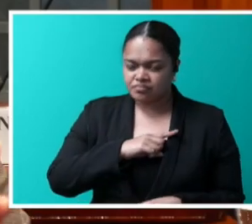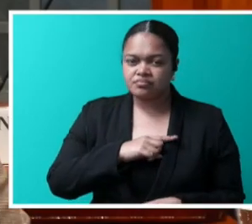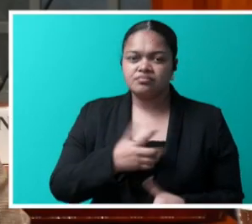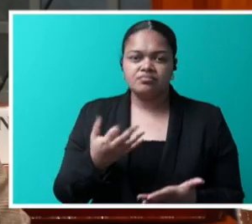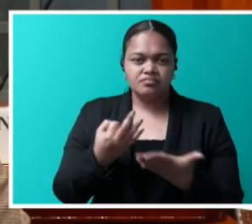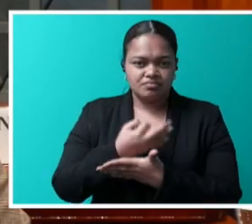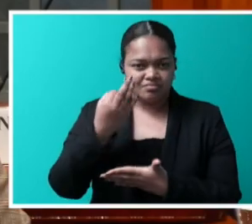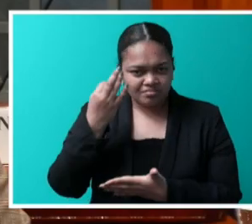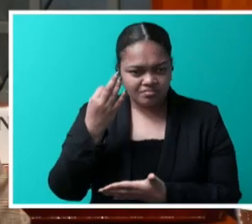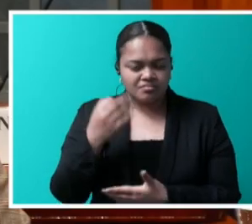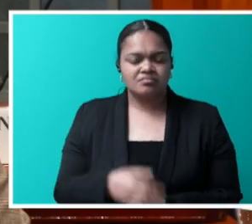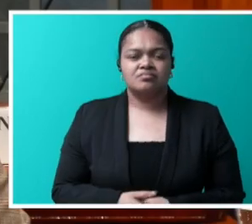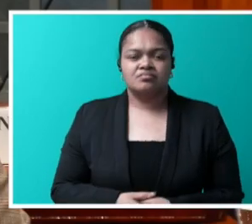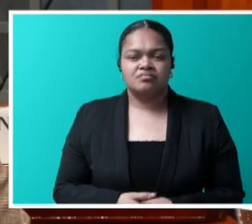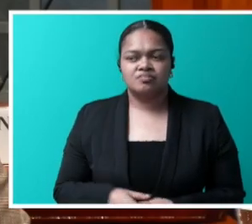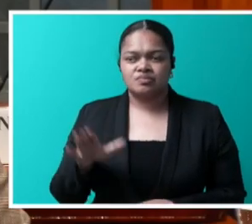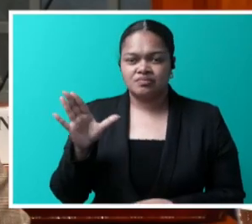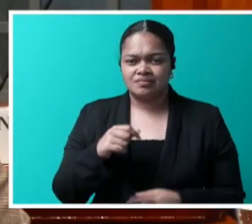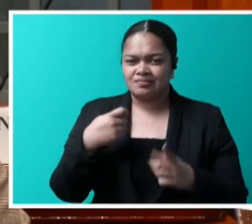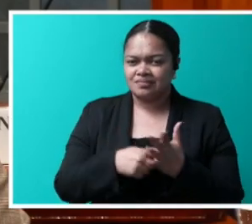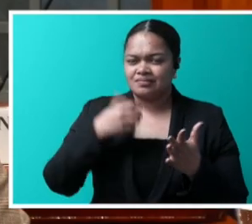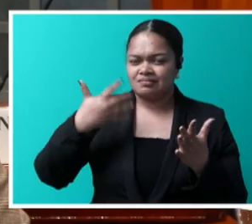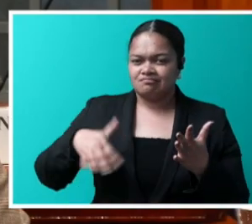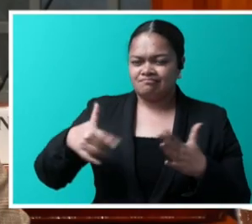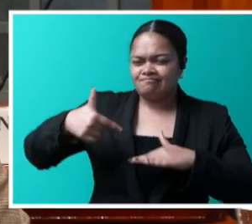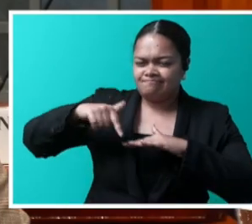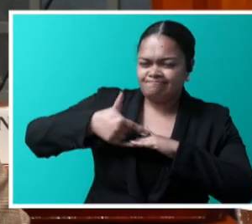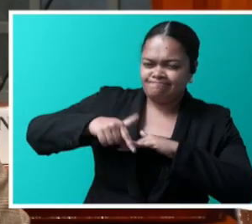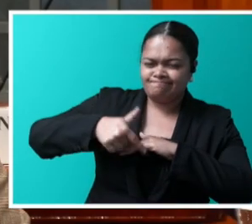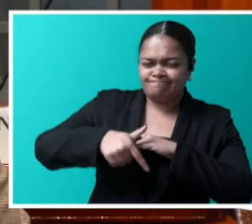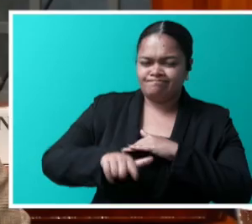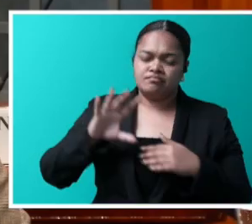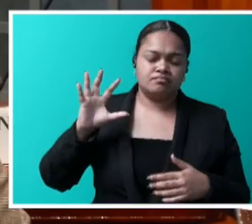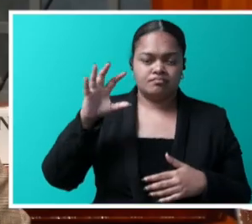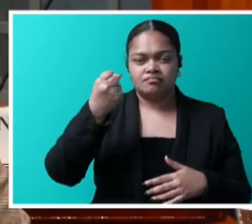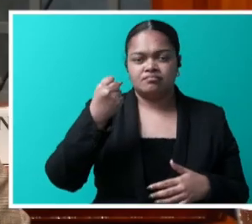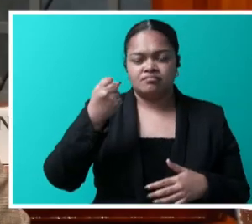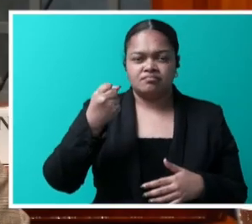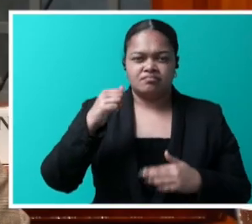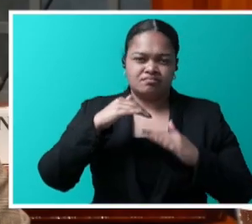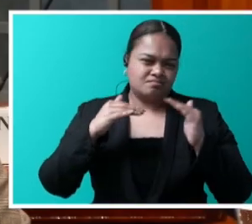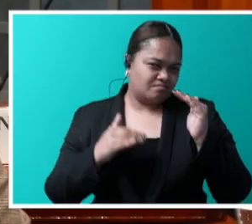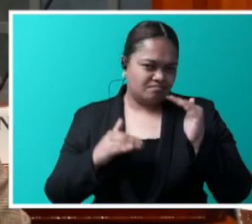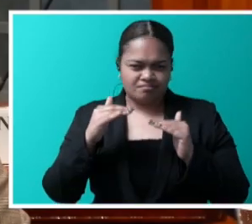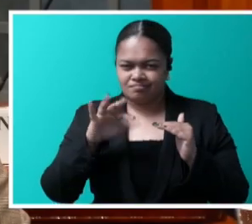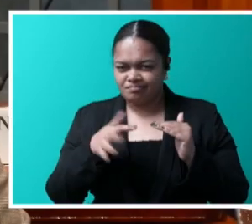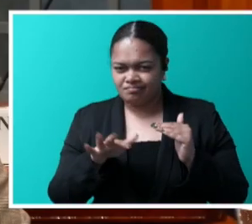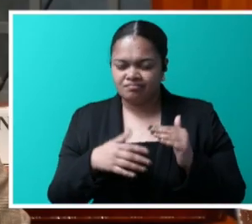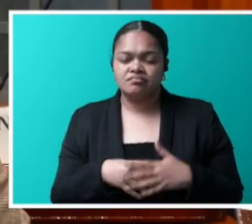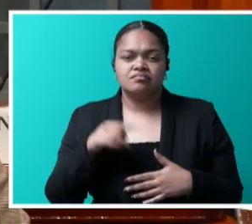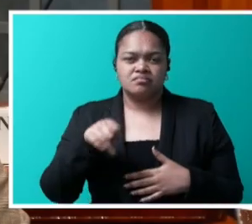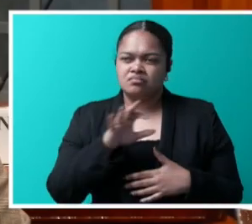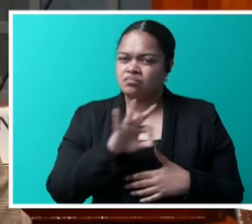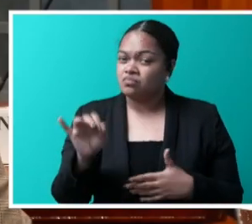finance from expensive drilling in areas where success is unlikely, and that is not